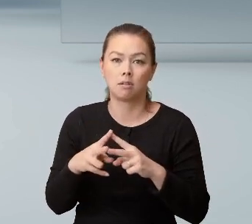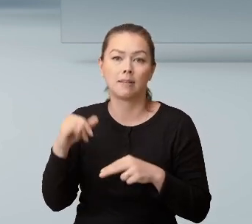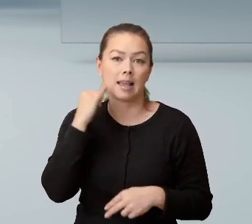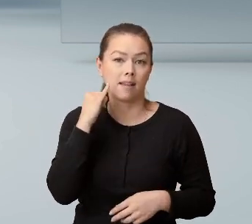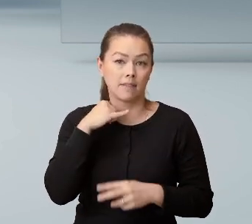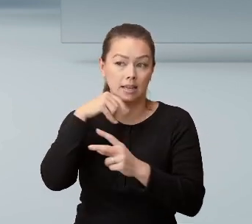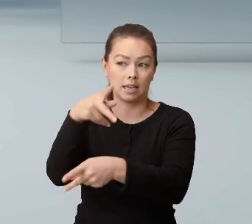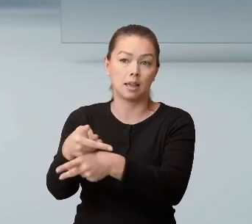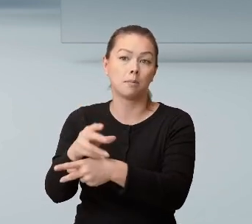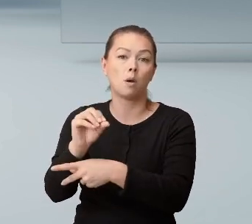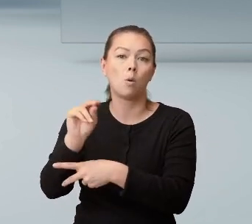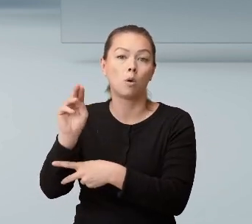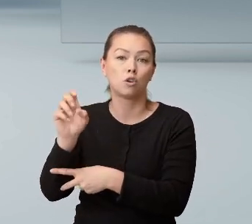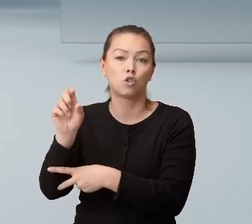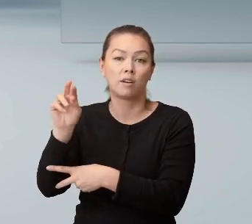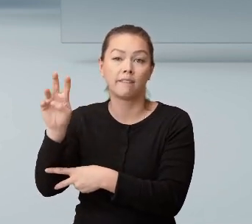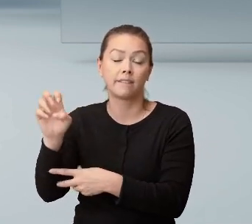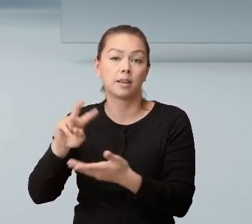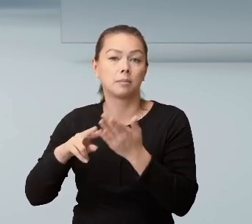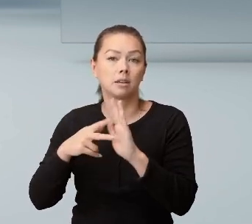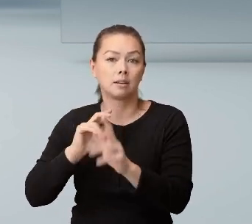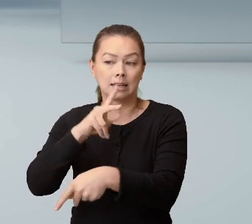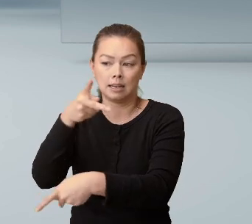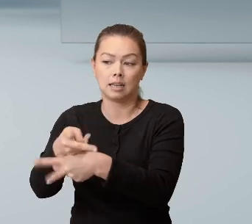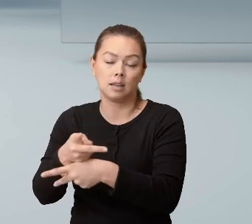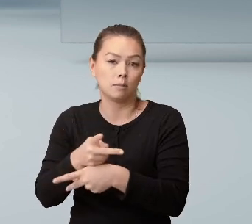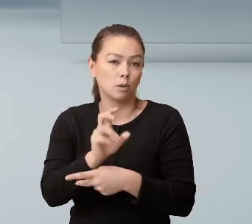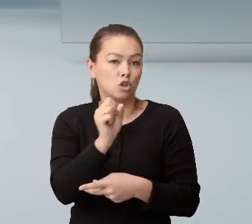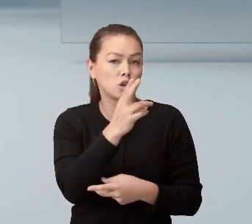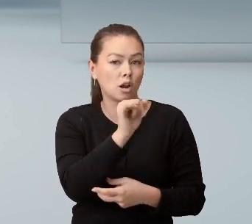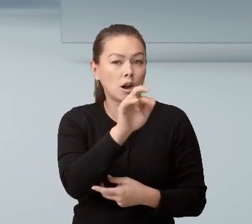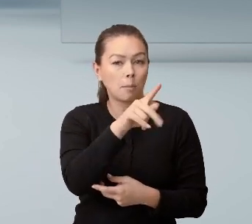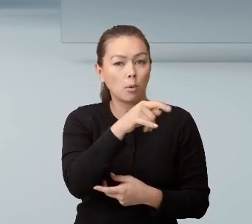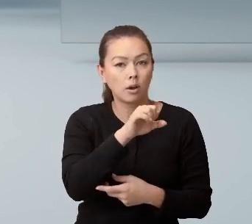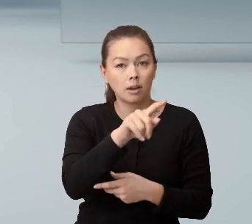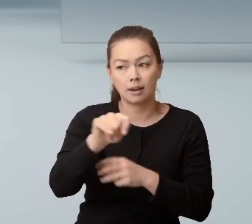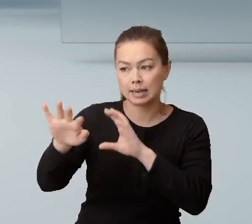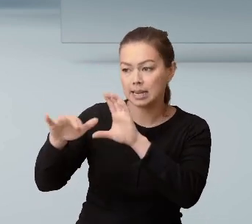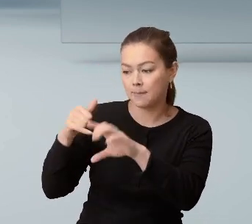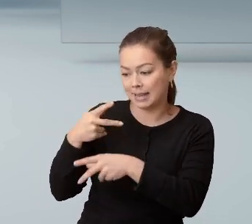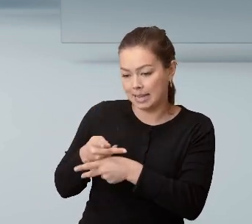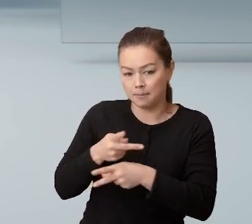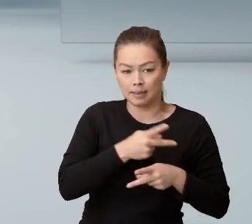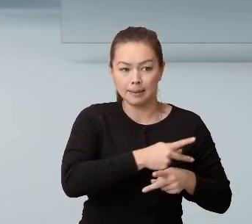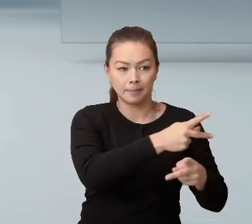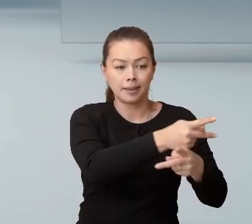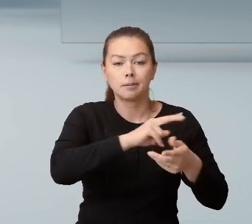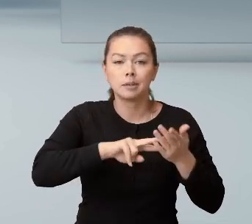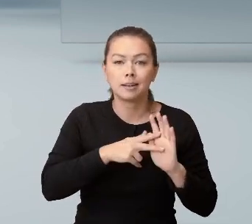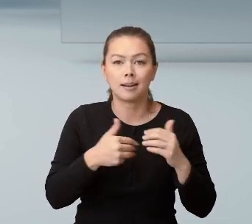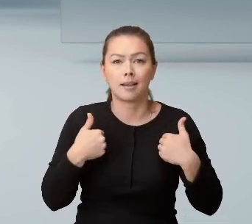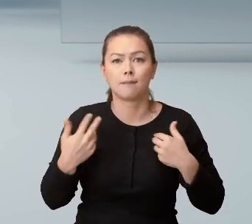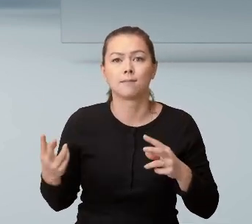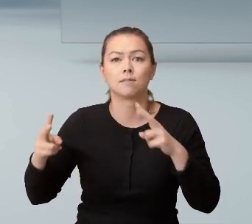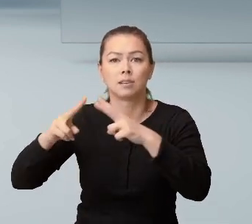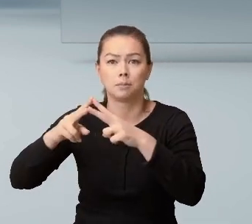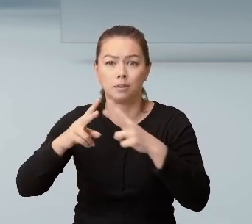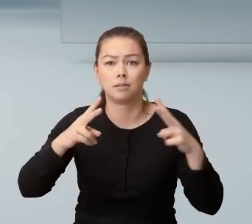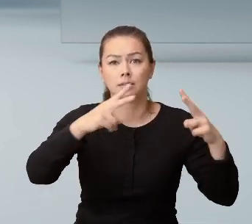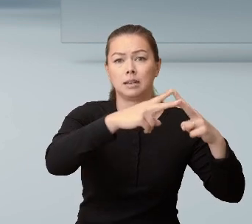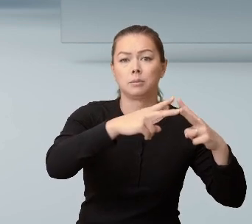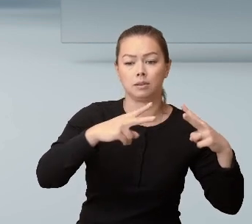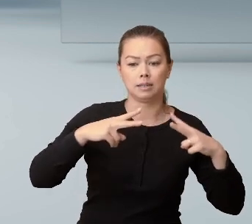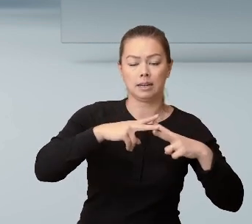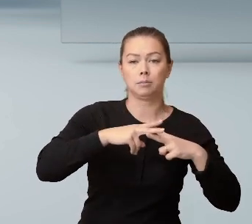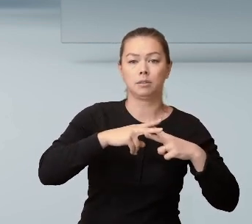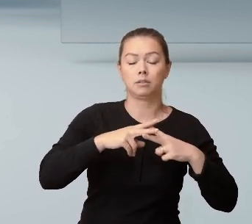retaining copies in their OneDrives and in SharePoint sites and in mailboxes. So the content is stored in many, many places.